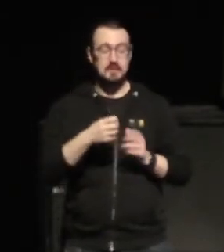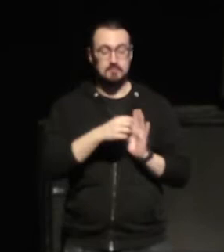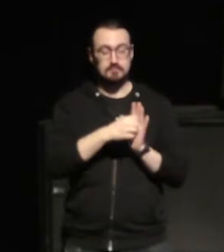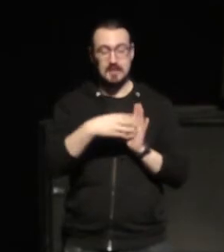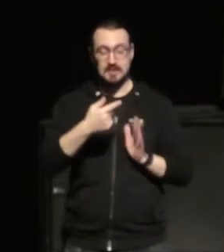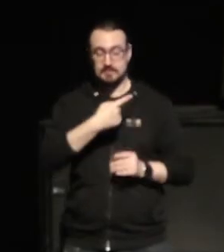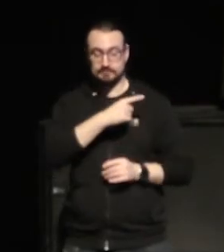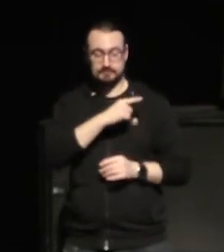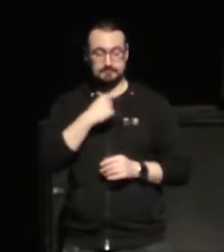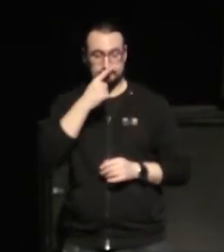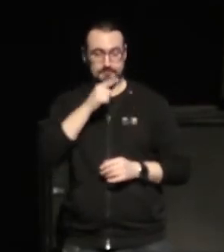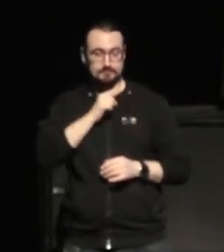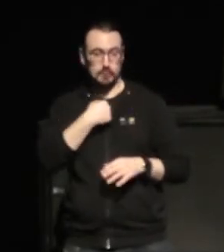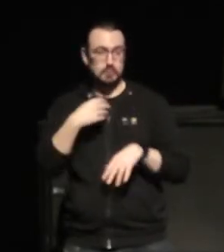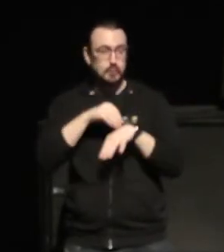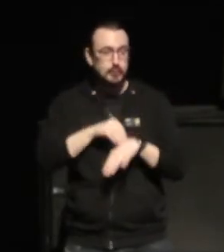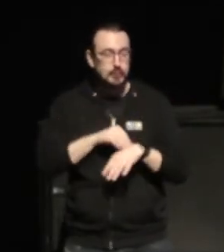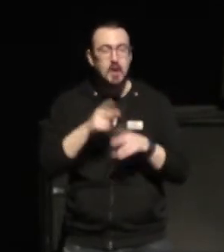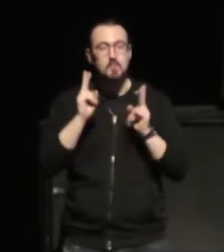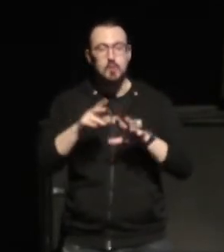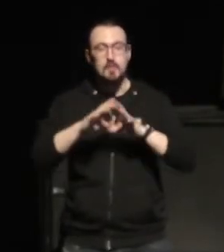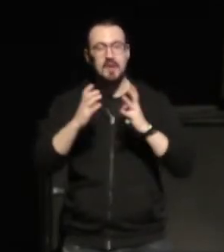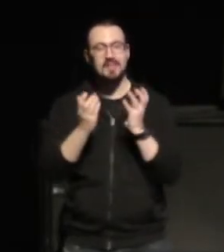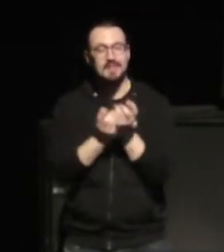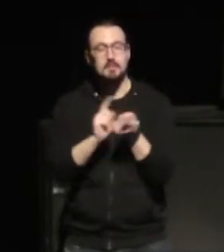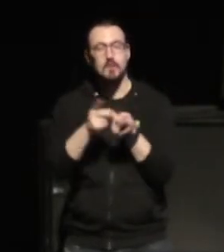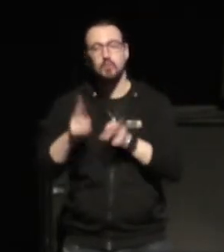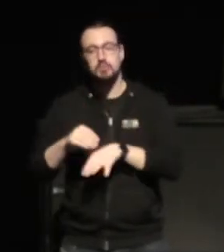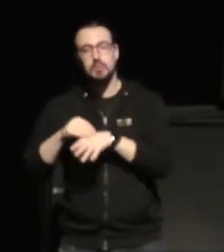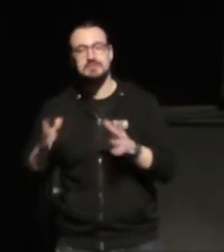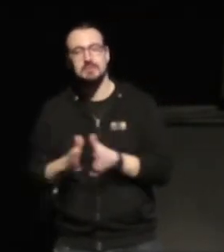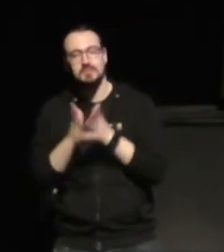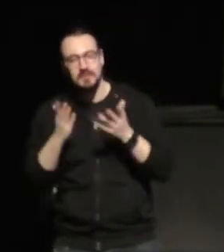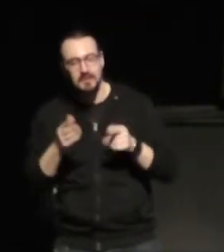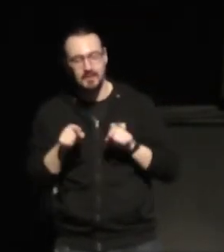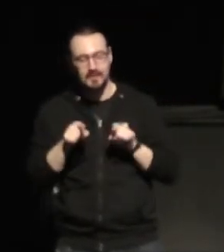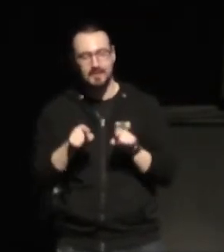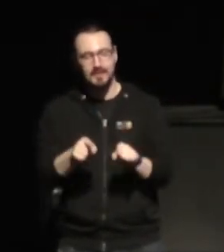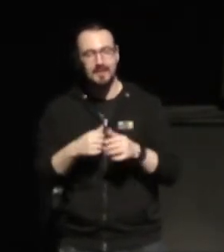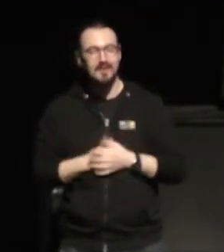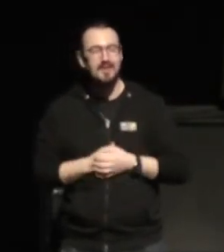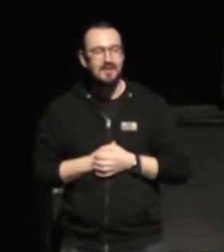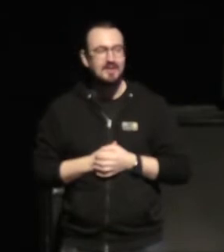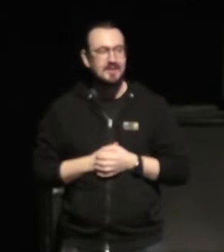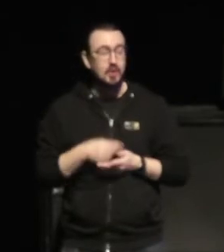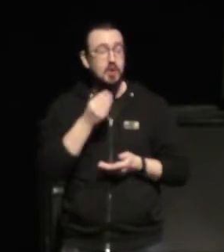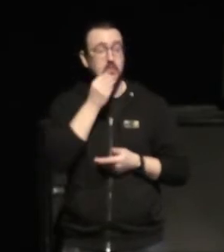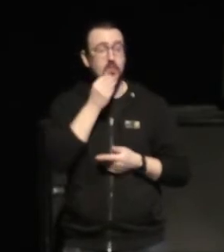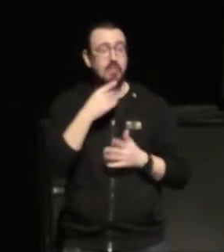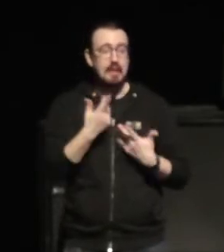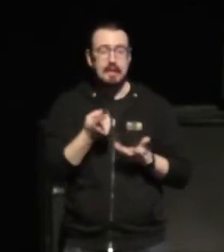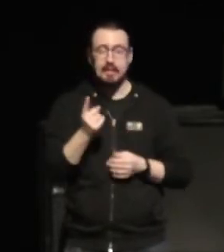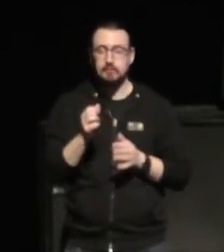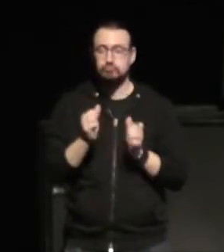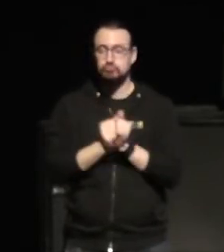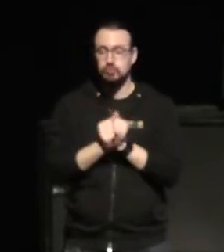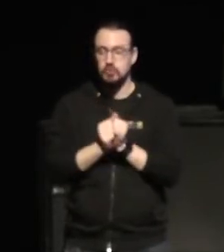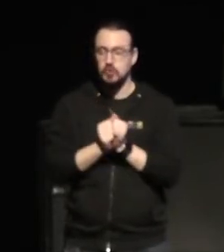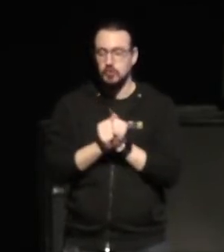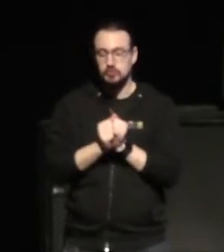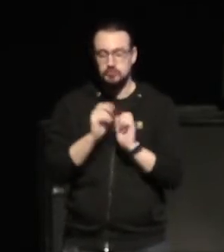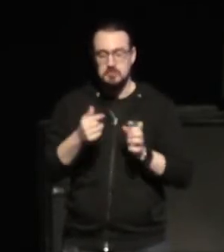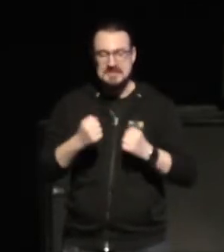sick as humans, and it also makes the planet sick in many ways. And food is one of the main